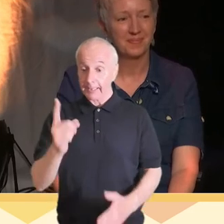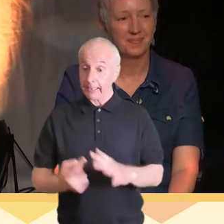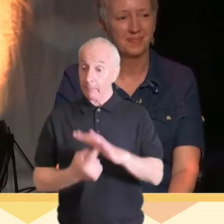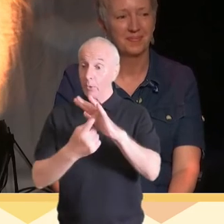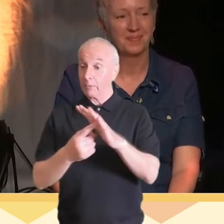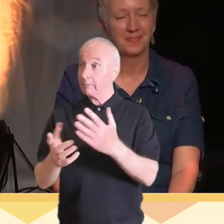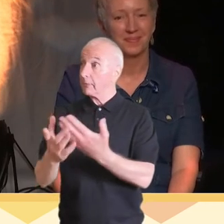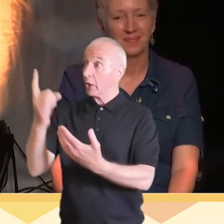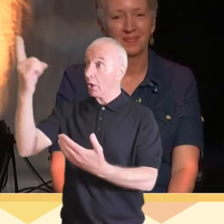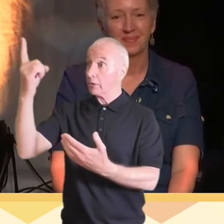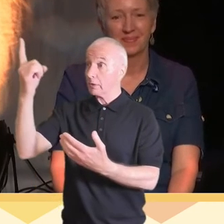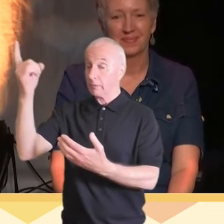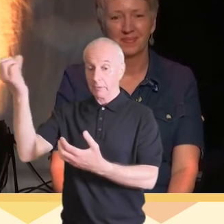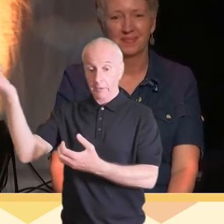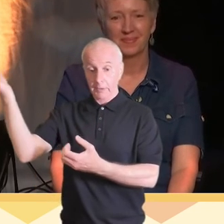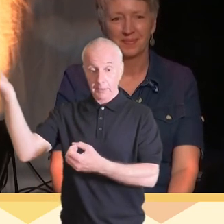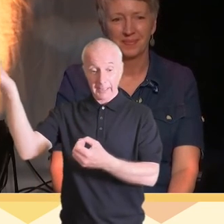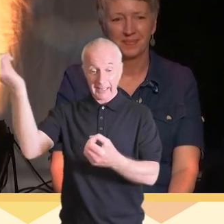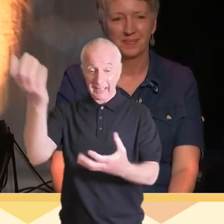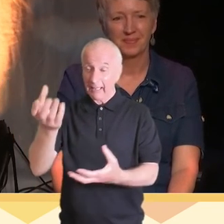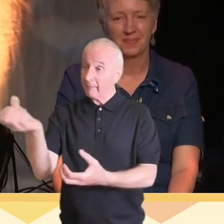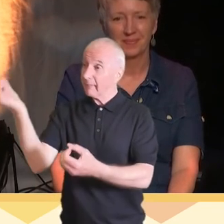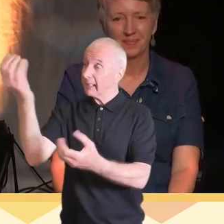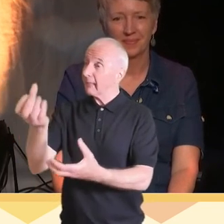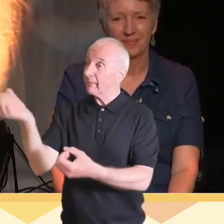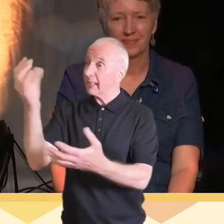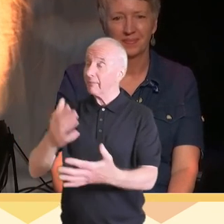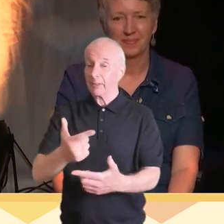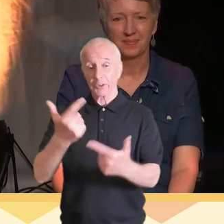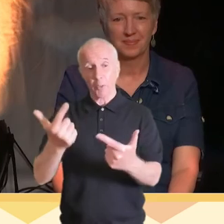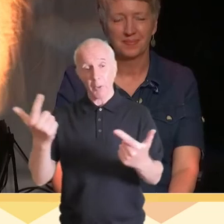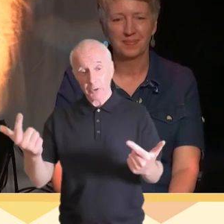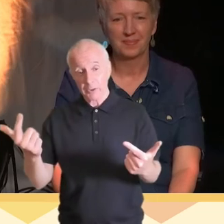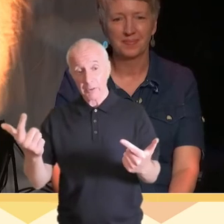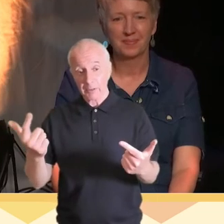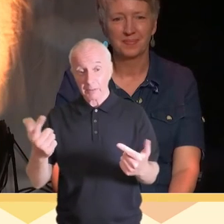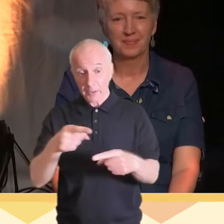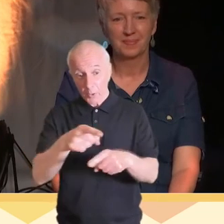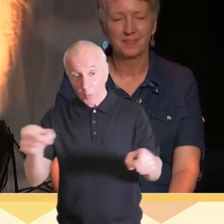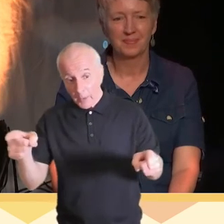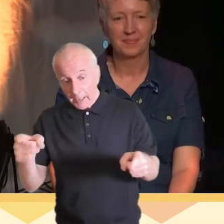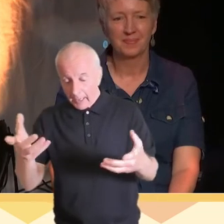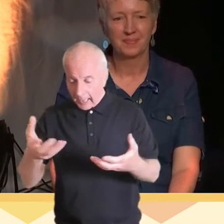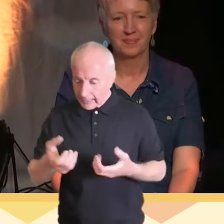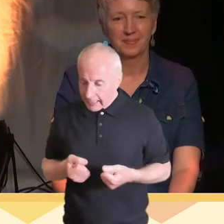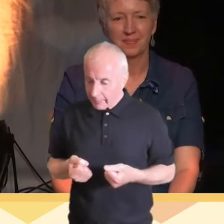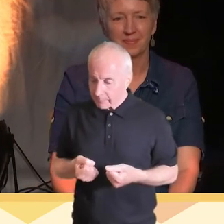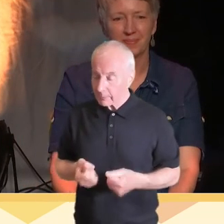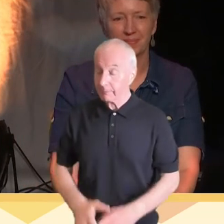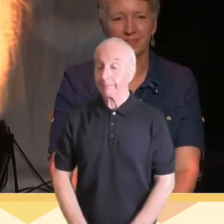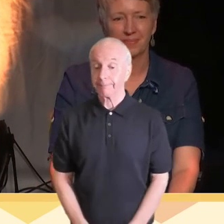is giving us all these opportunities to grow in the fruit of the Spirit. Are we going to take them? So that's some of the